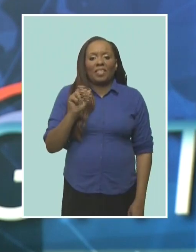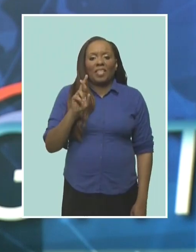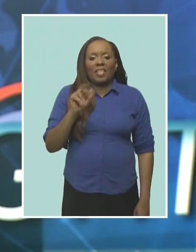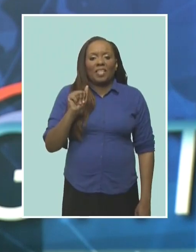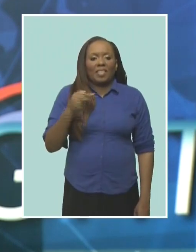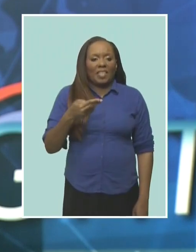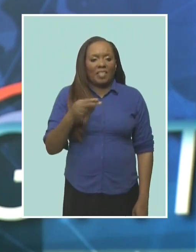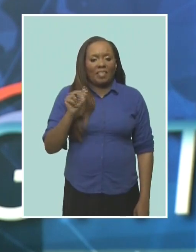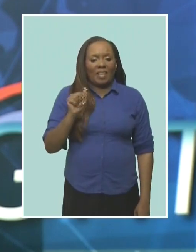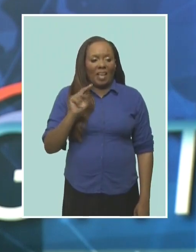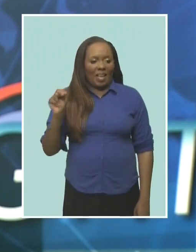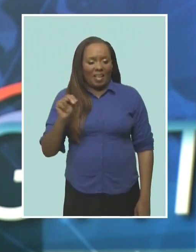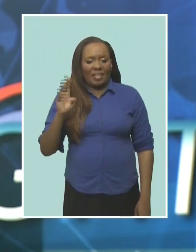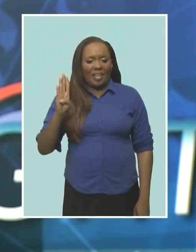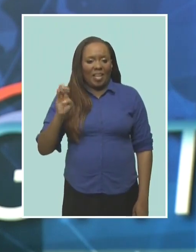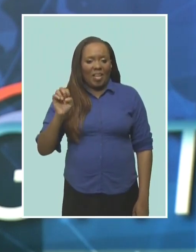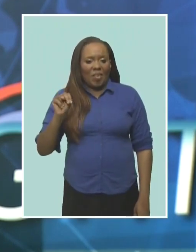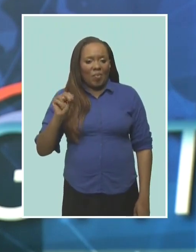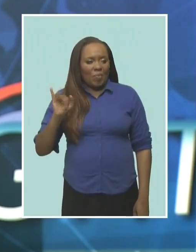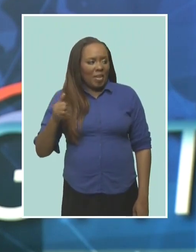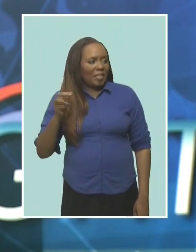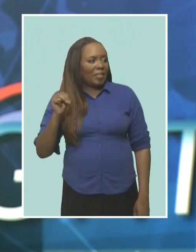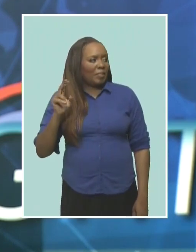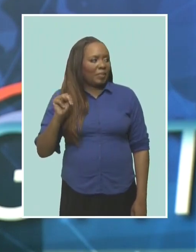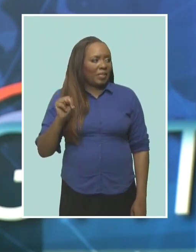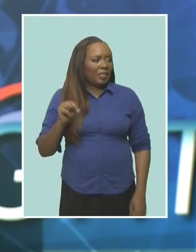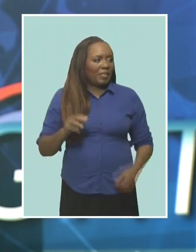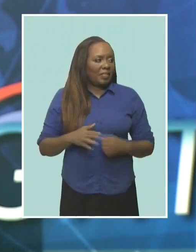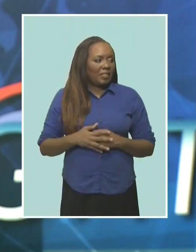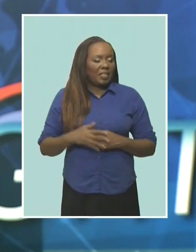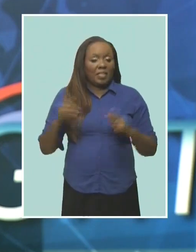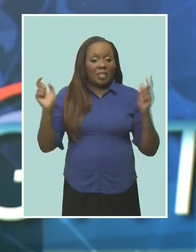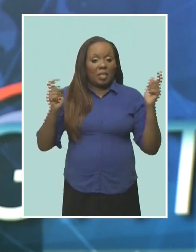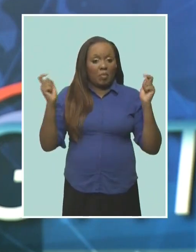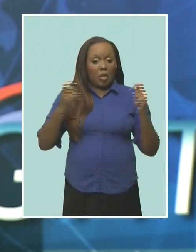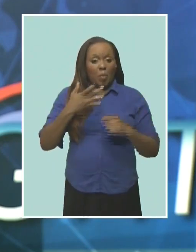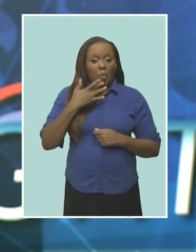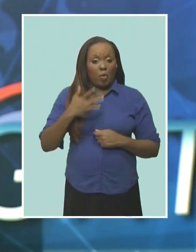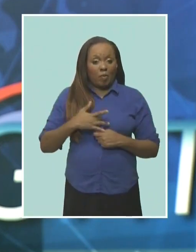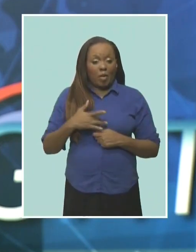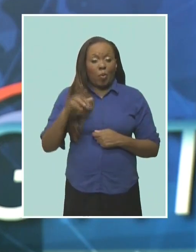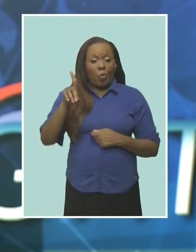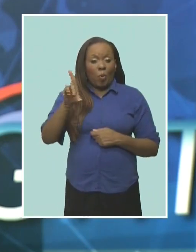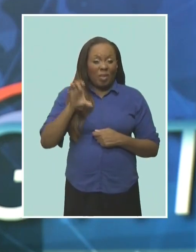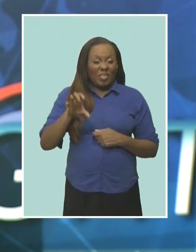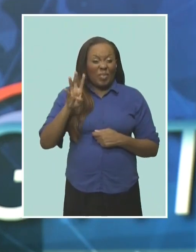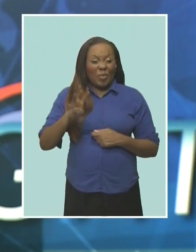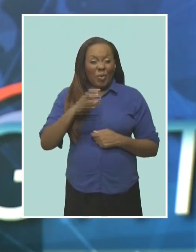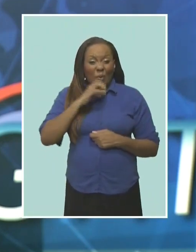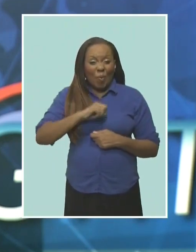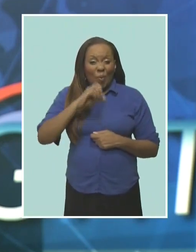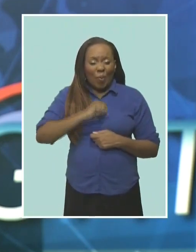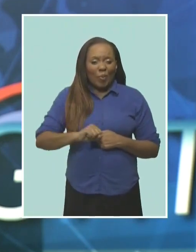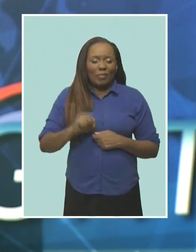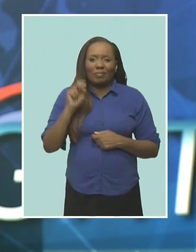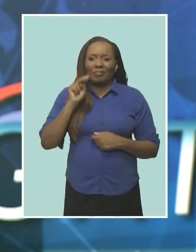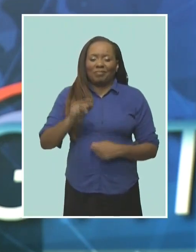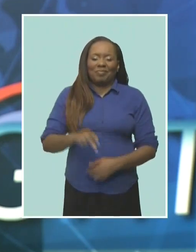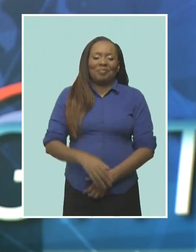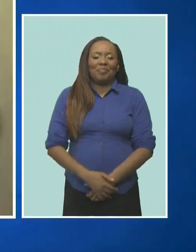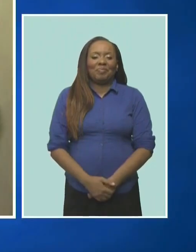Barbadian, Sarah Ann Benjamin. It is her 104th birthday, which she spent with her loved ones. Wendy Burke